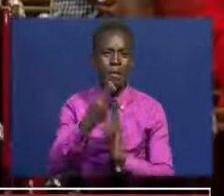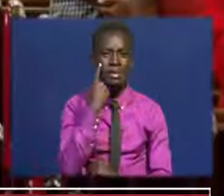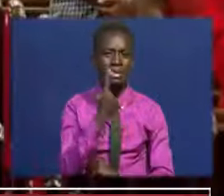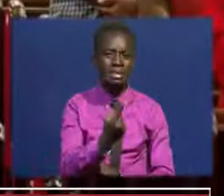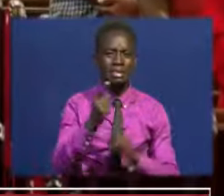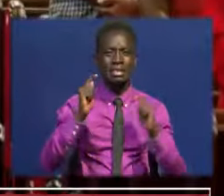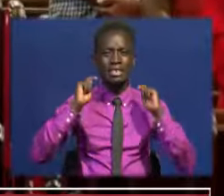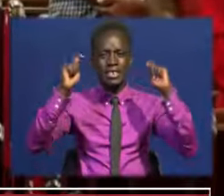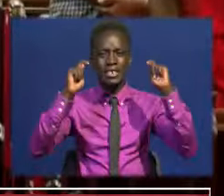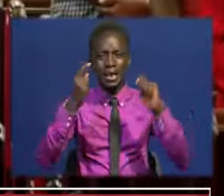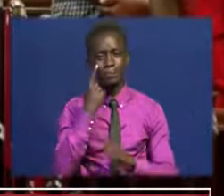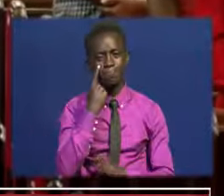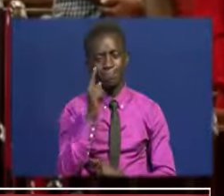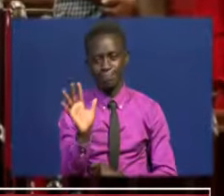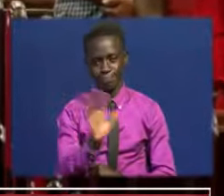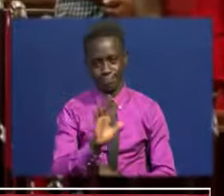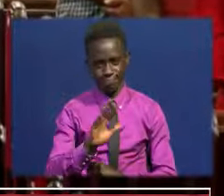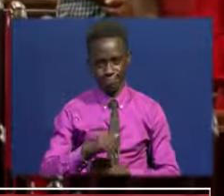dying.